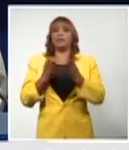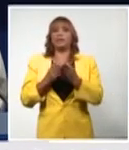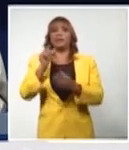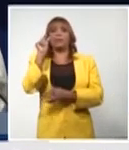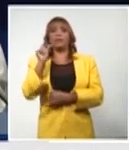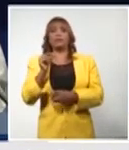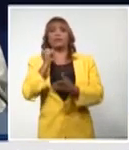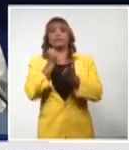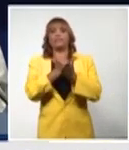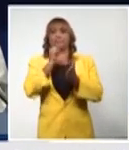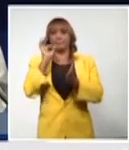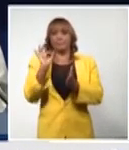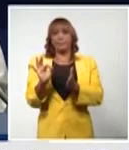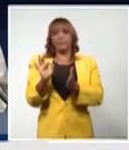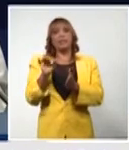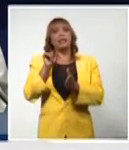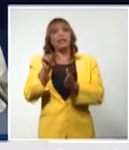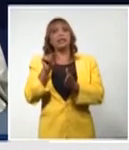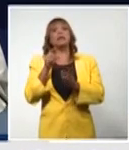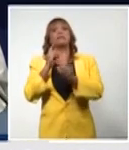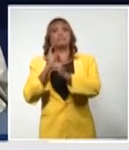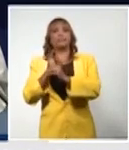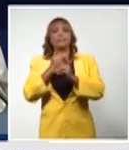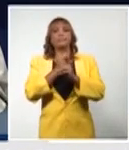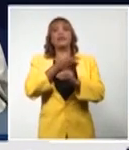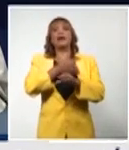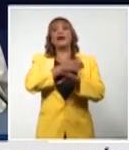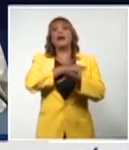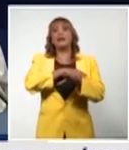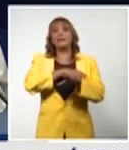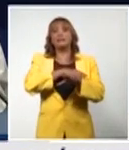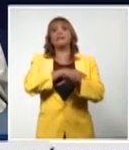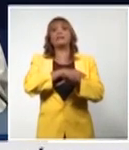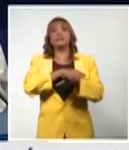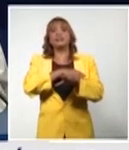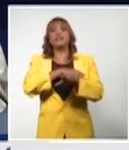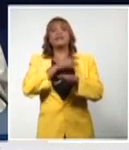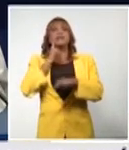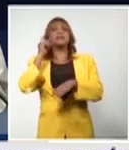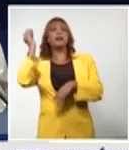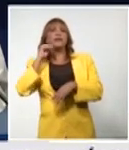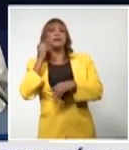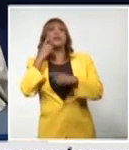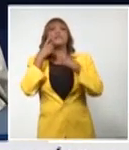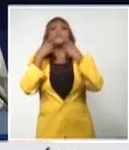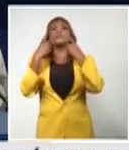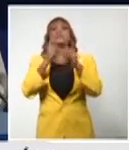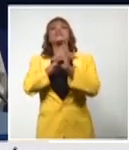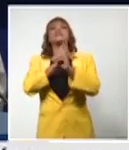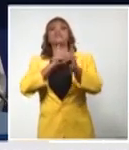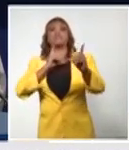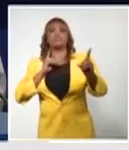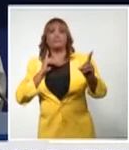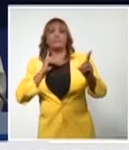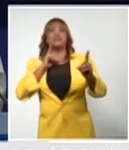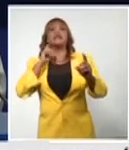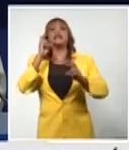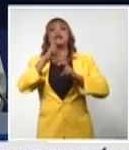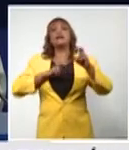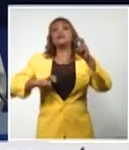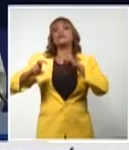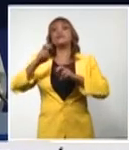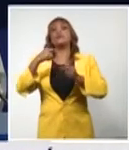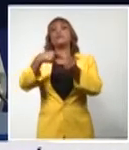shows us just how important it is to isolate and test everyone that has come into contact with someone infected